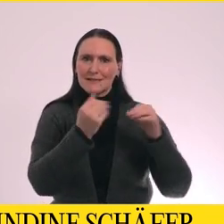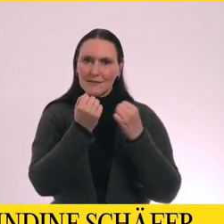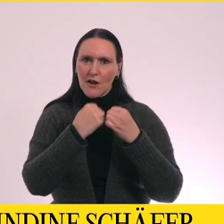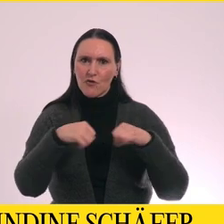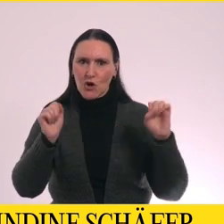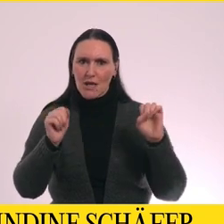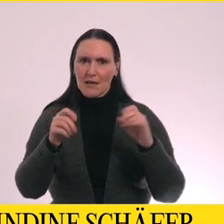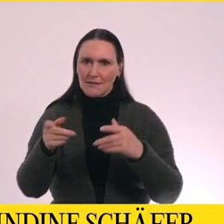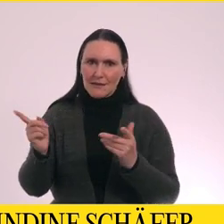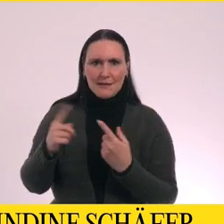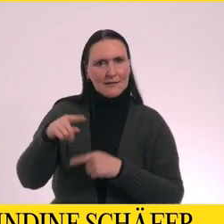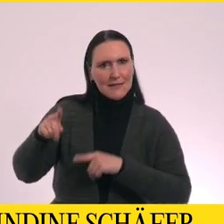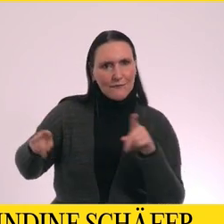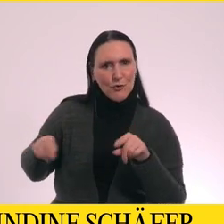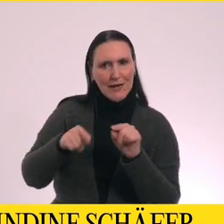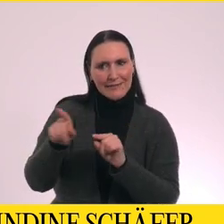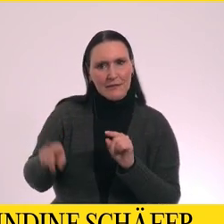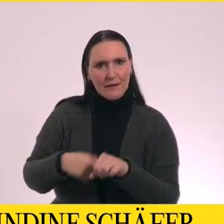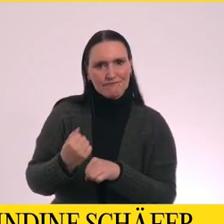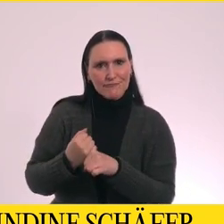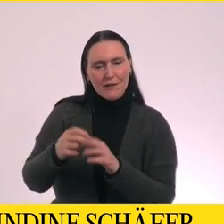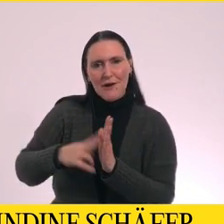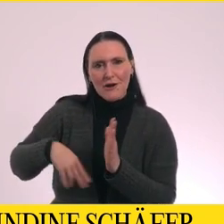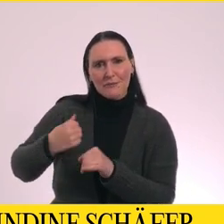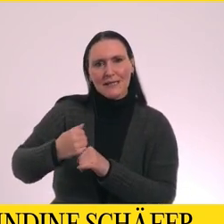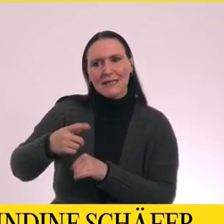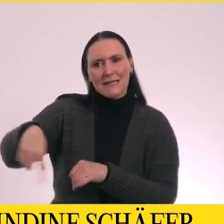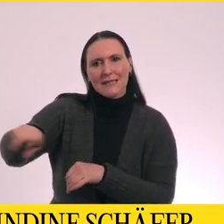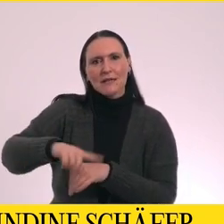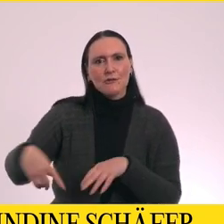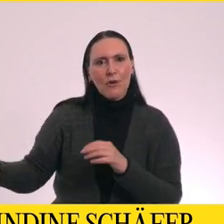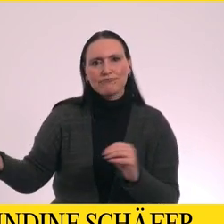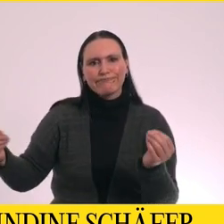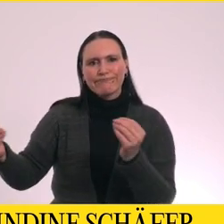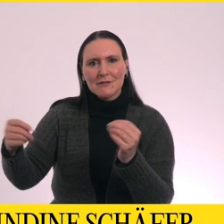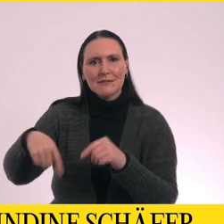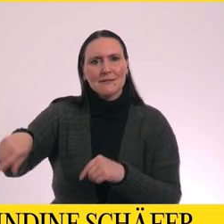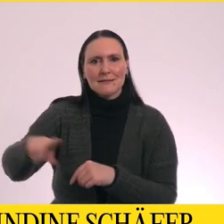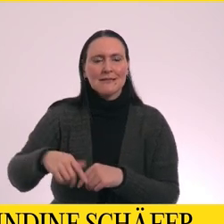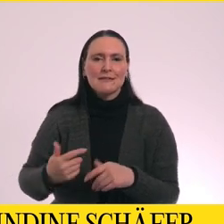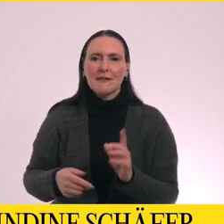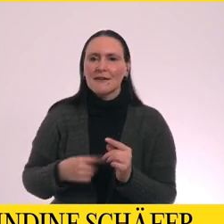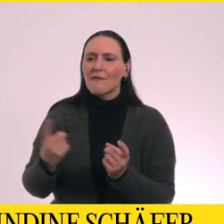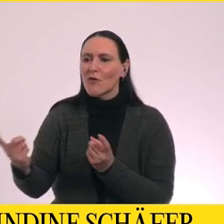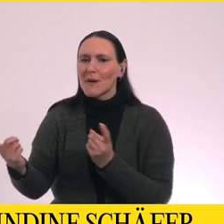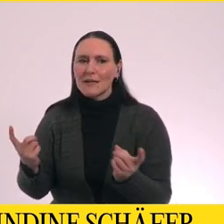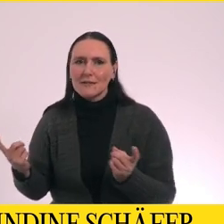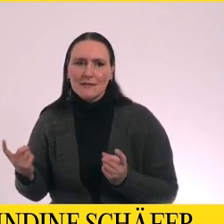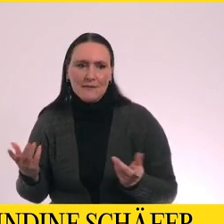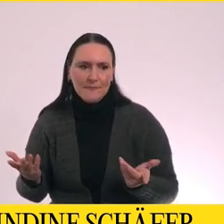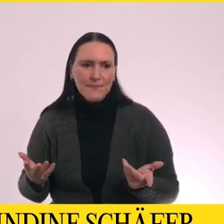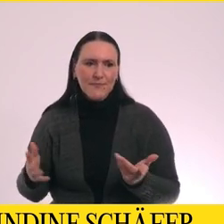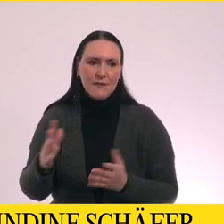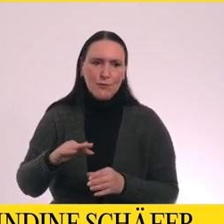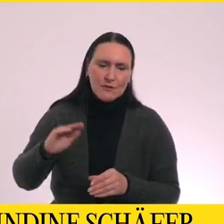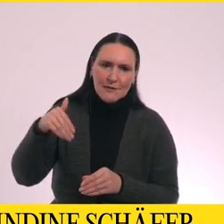that's the kind of the quality of the sort of contribution actually from everyone, from Mel and all her family, are